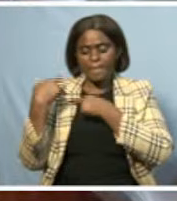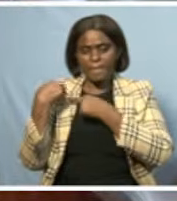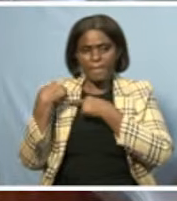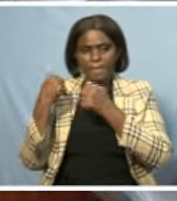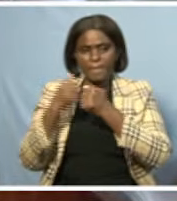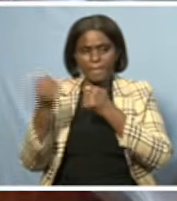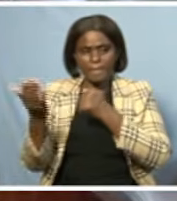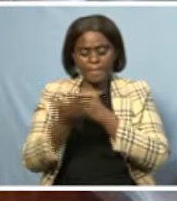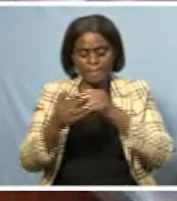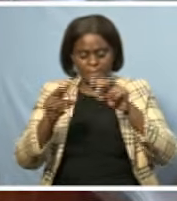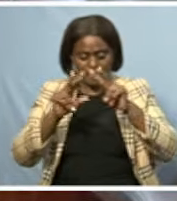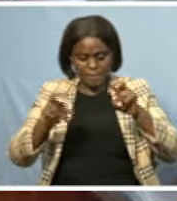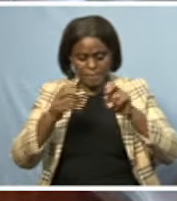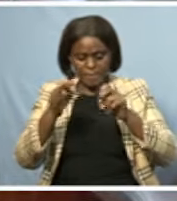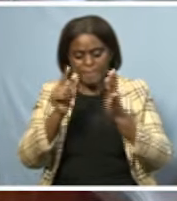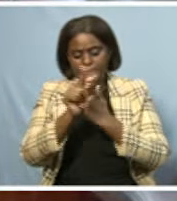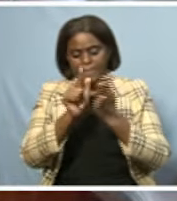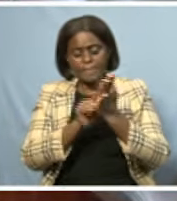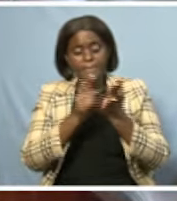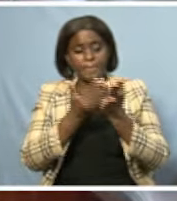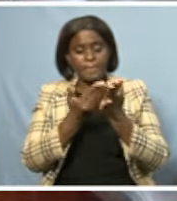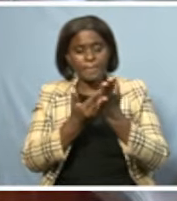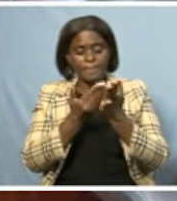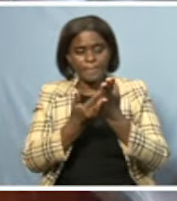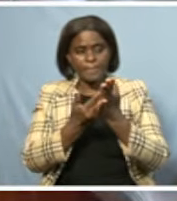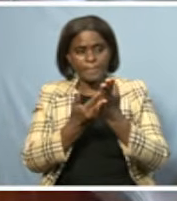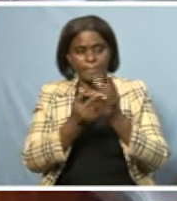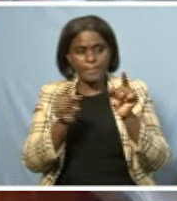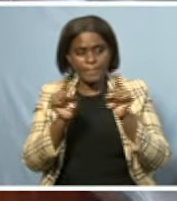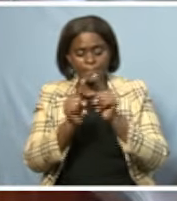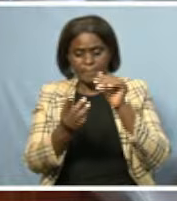with scrutiny of the bill, and